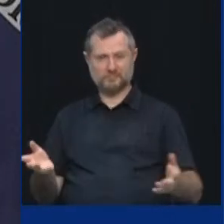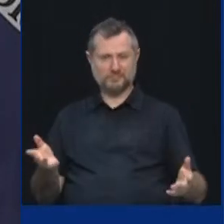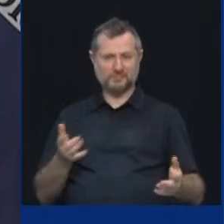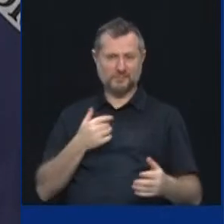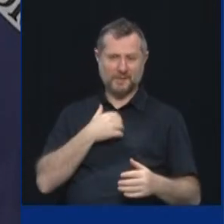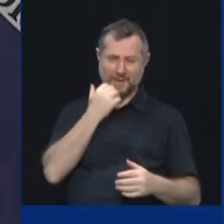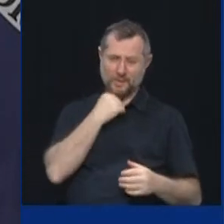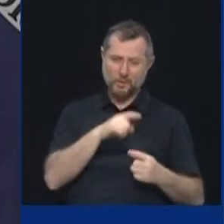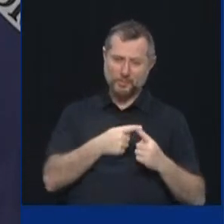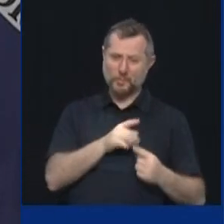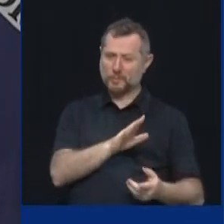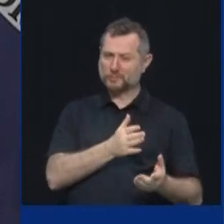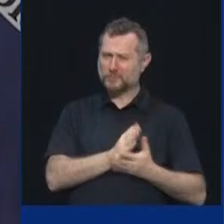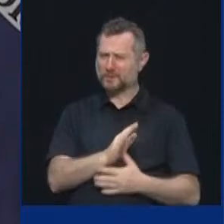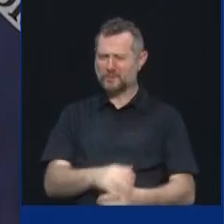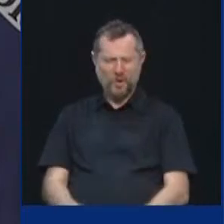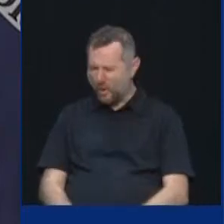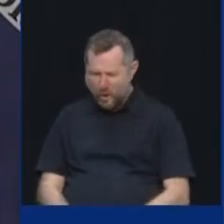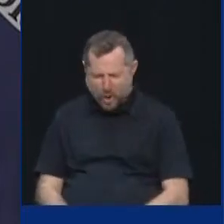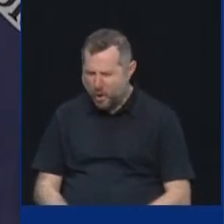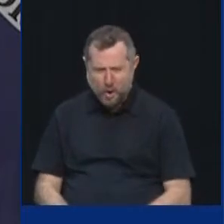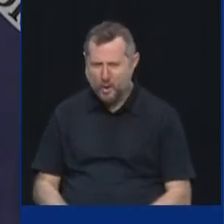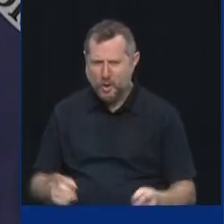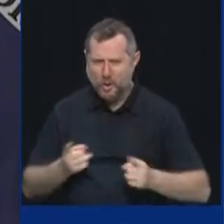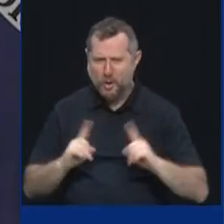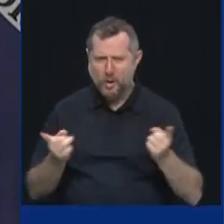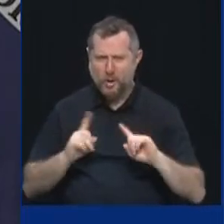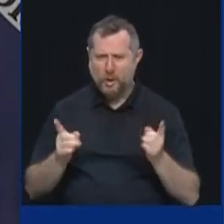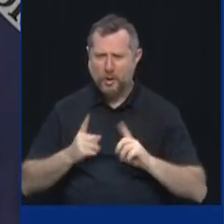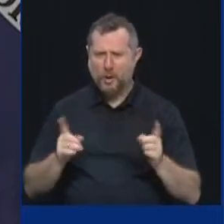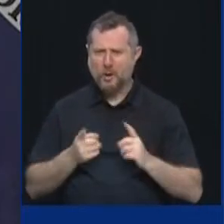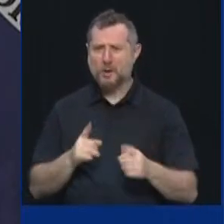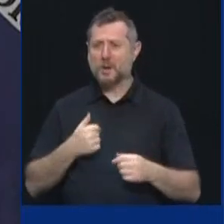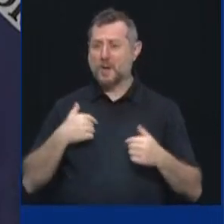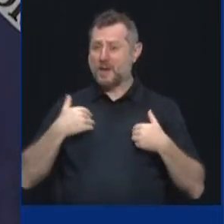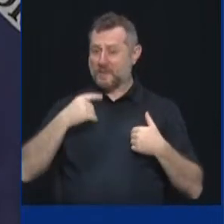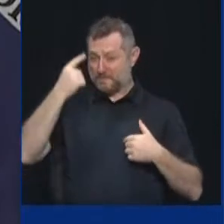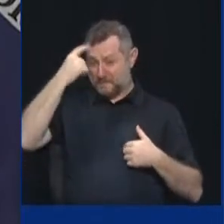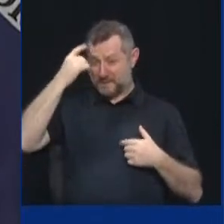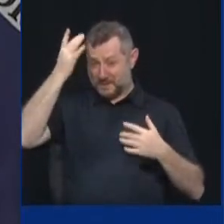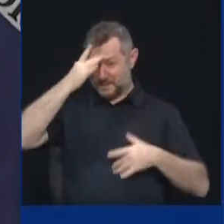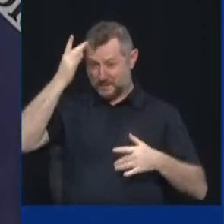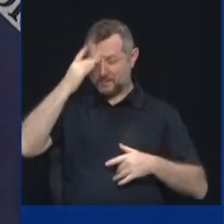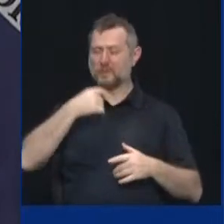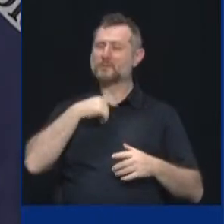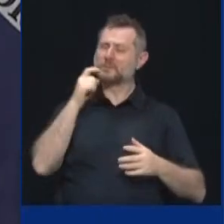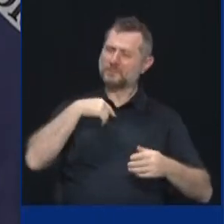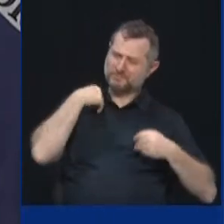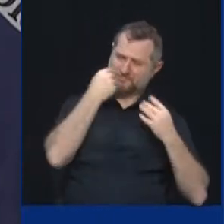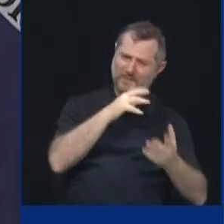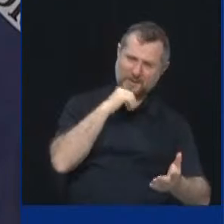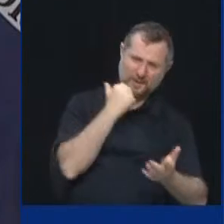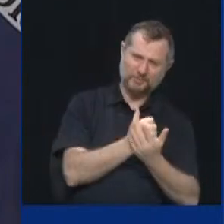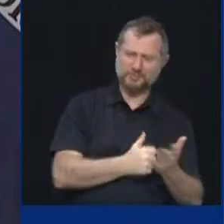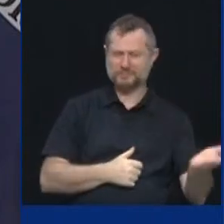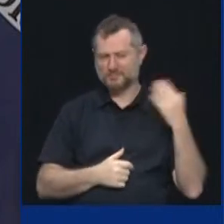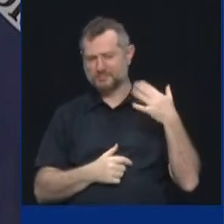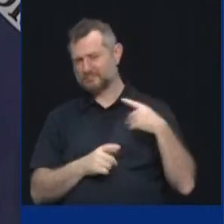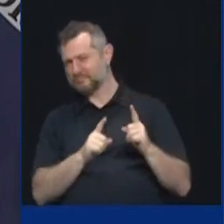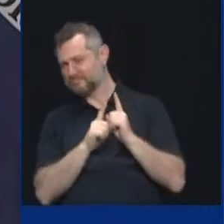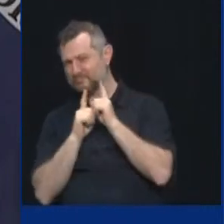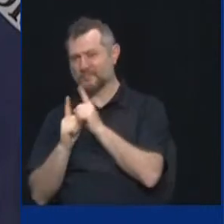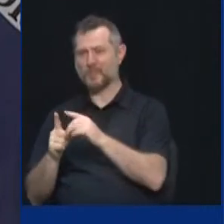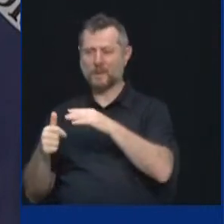your rights. No. You're mentally ill. We're going to help you. We're going to bring you to a shelter that can get